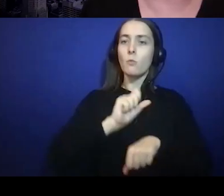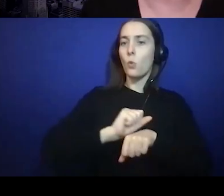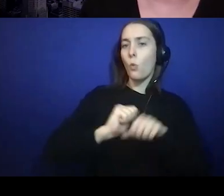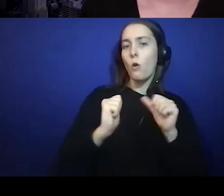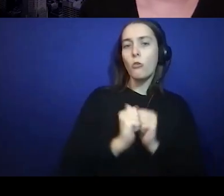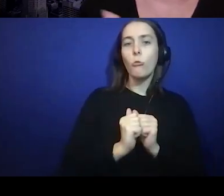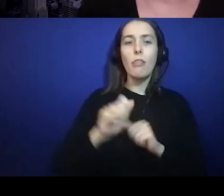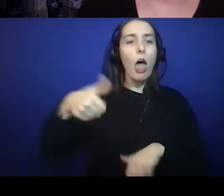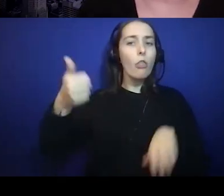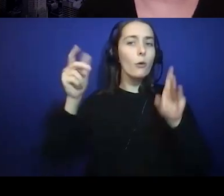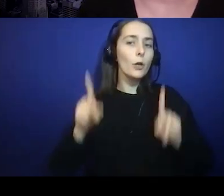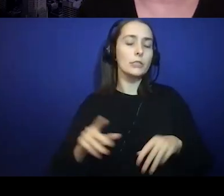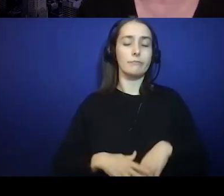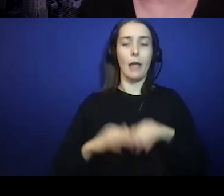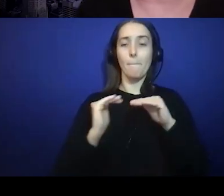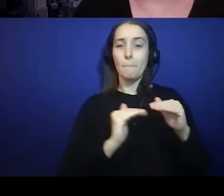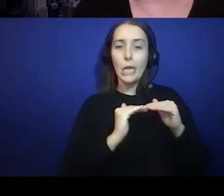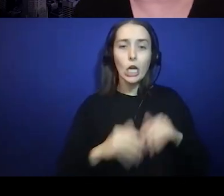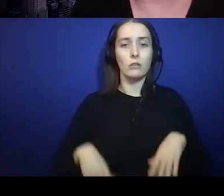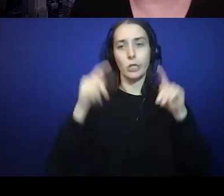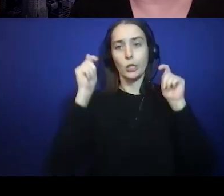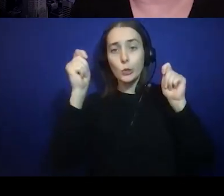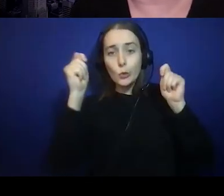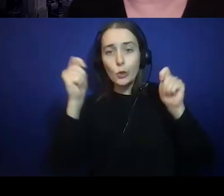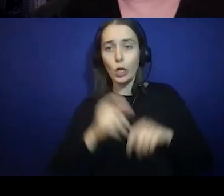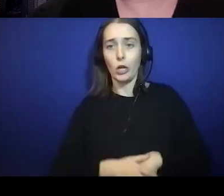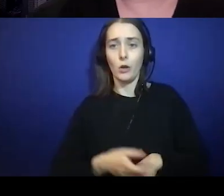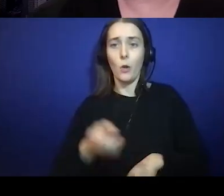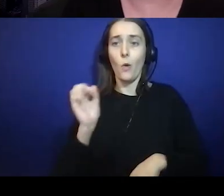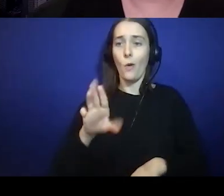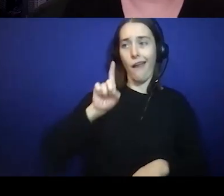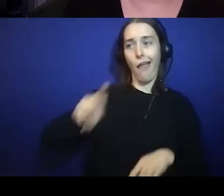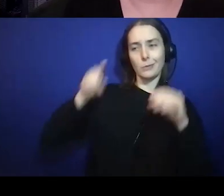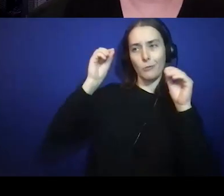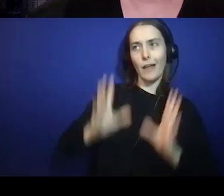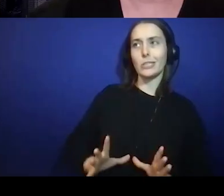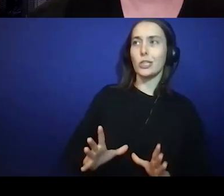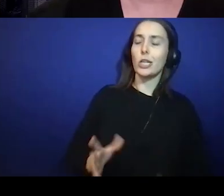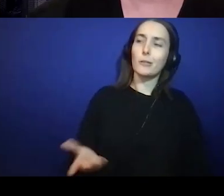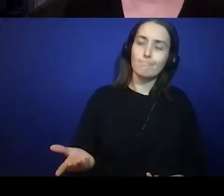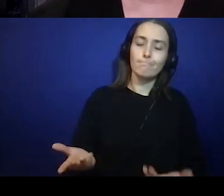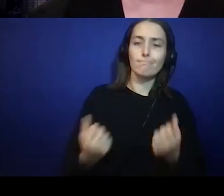a peer or a tutor, or to stop off in your professor's office hours.